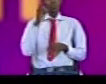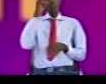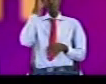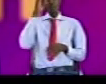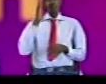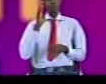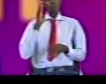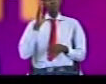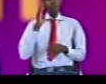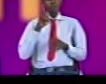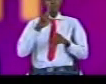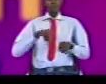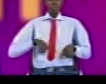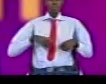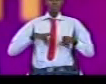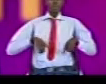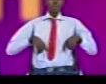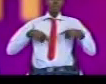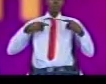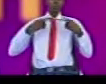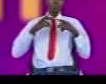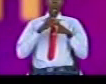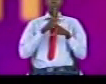You live your life, no malice,